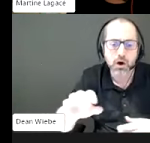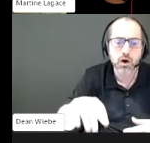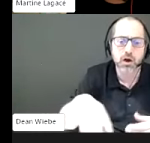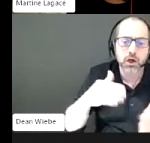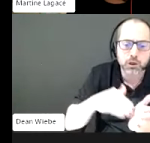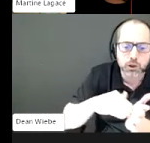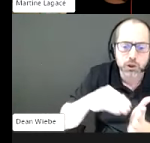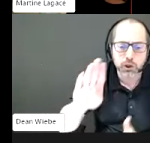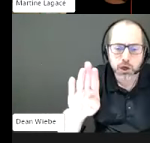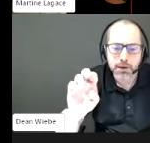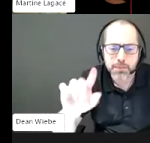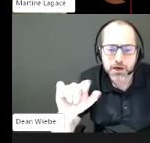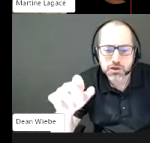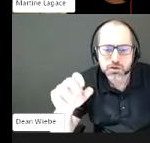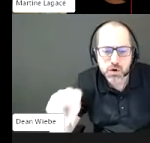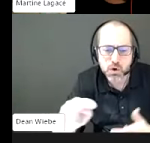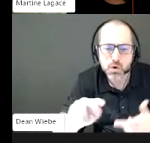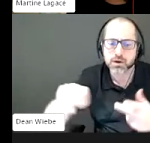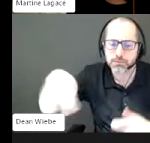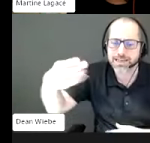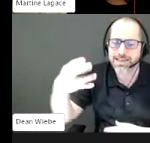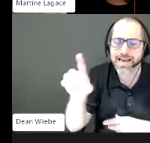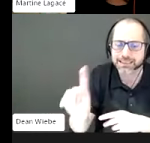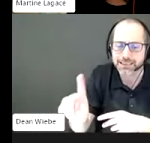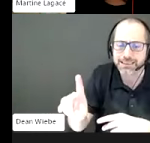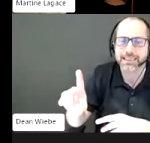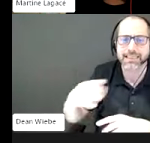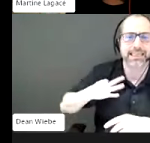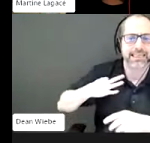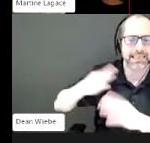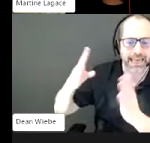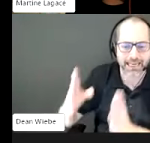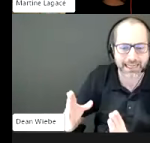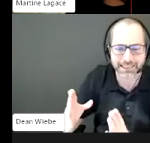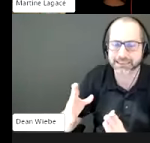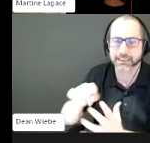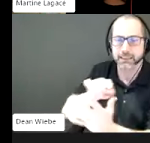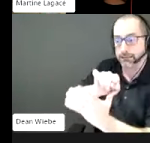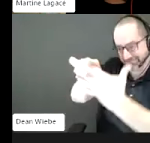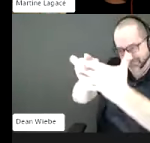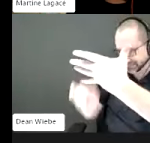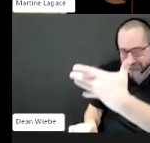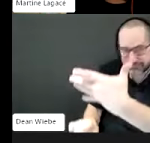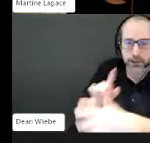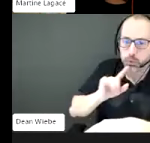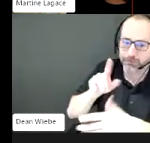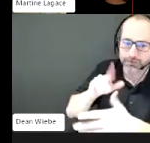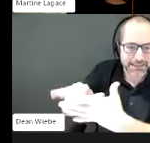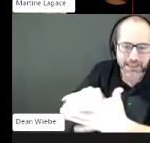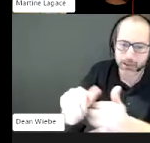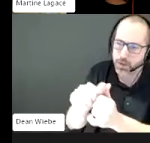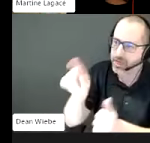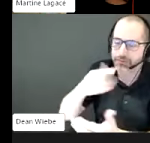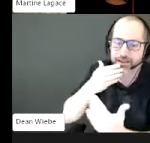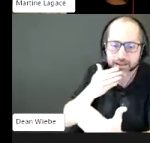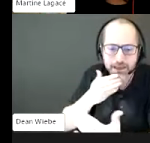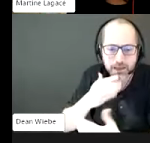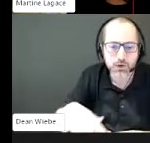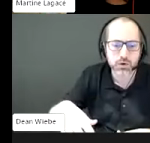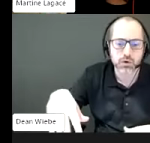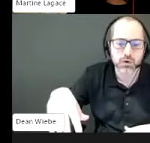and our PhD candidates, without whom we could not do any studies, Pascal Dangois, Amélie Doucet,